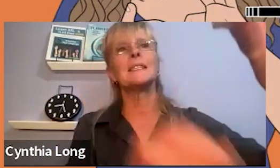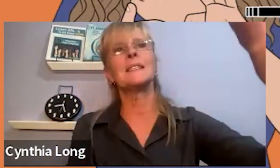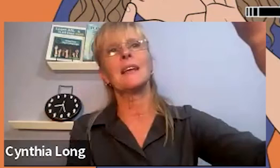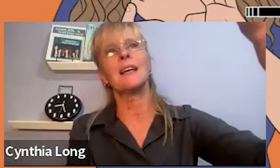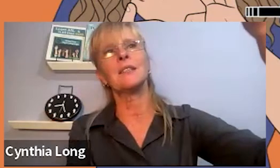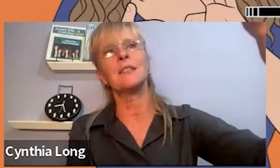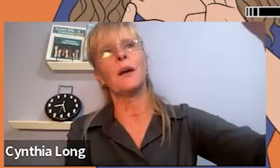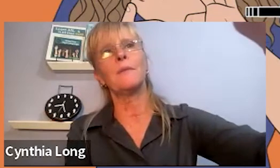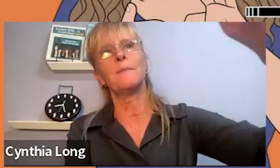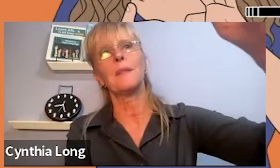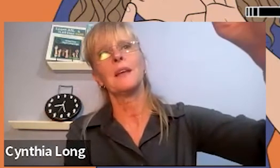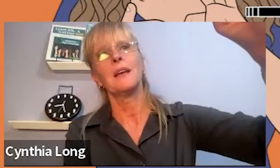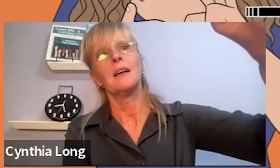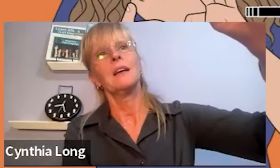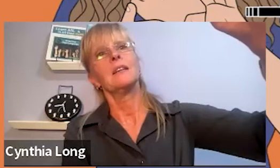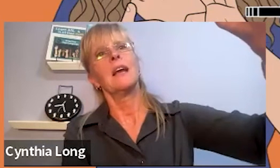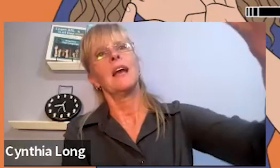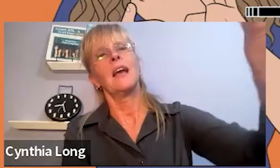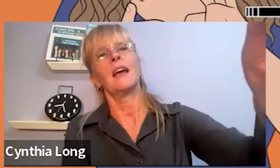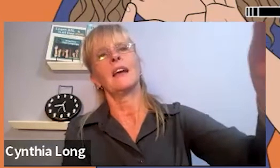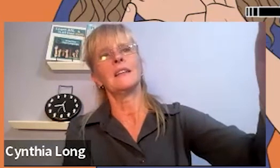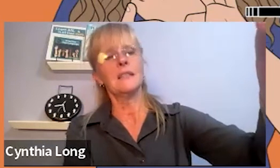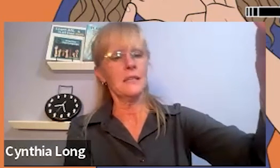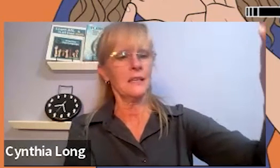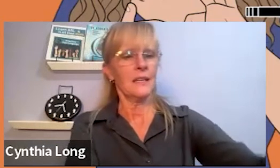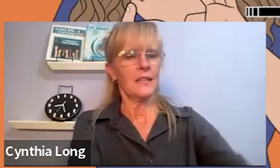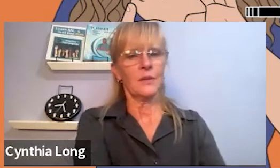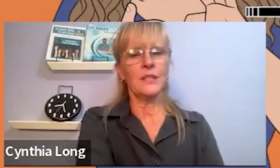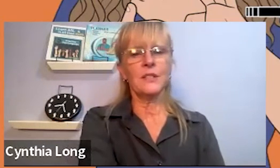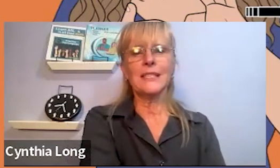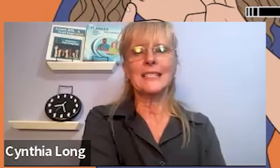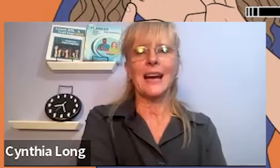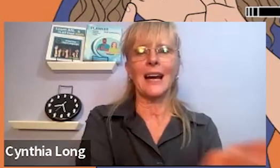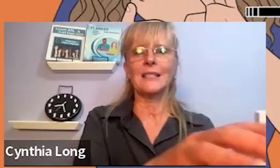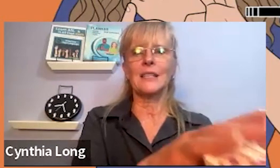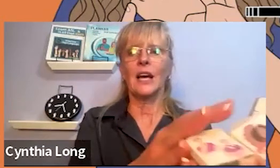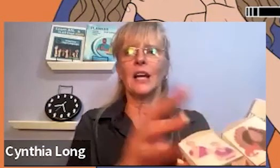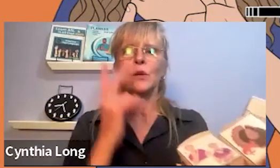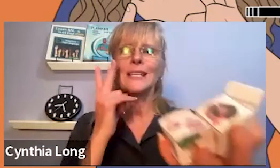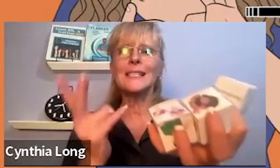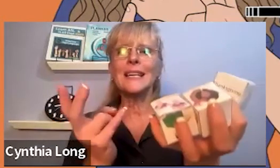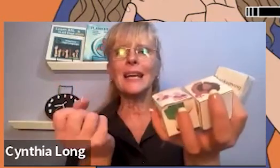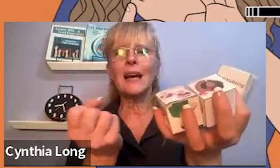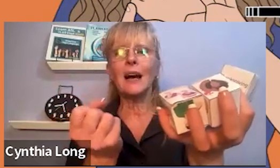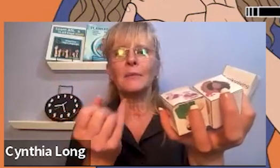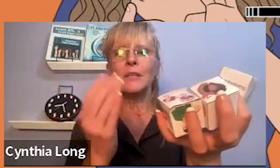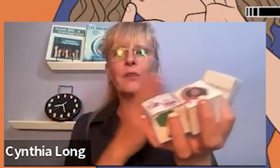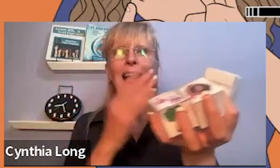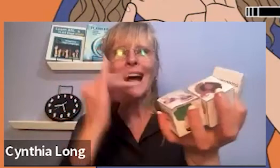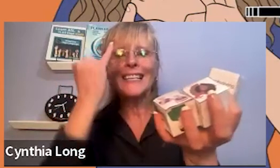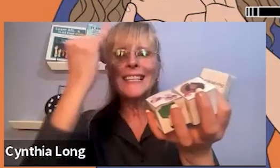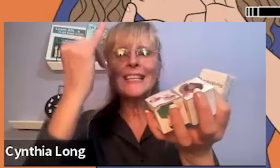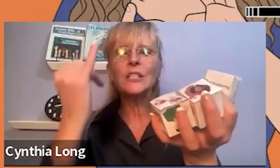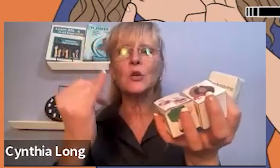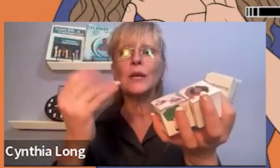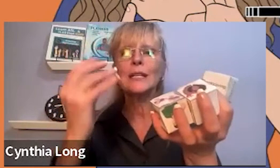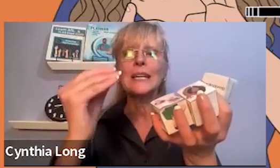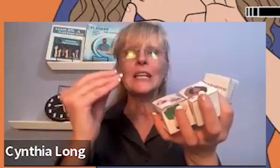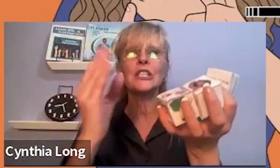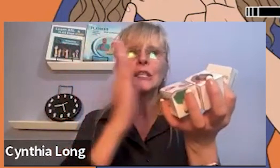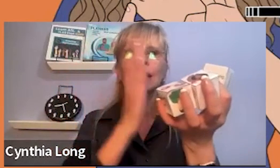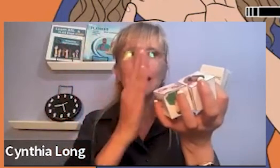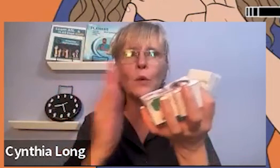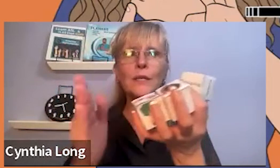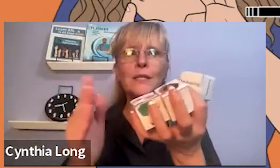doing these as well. And so these are the dice. And you can see different ideas. You